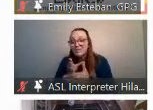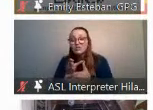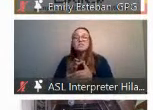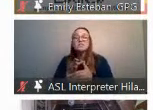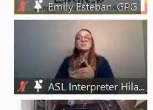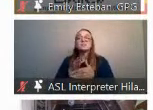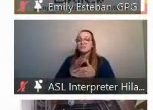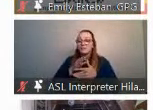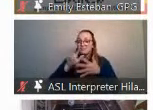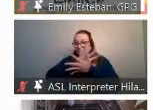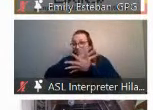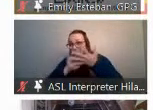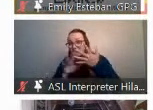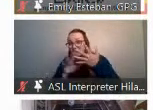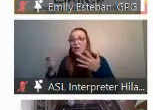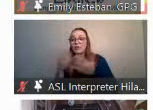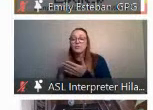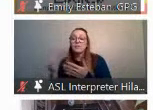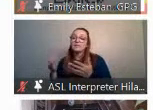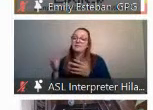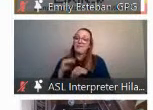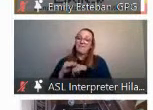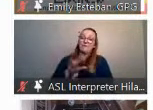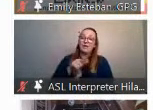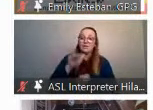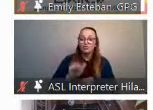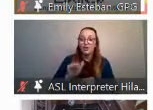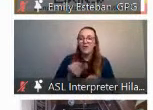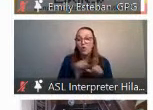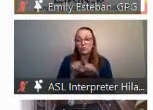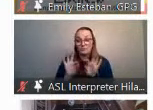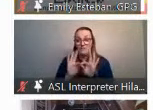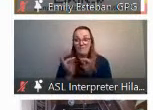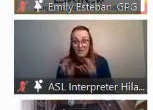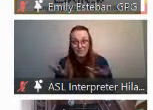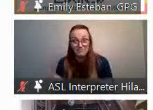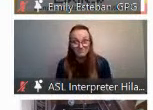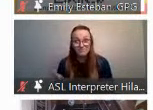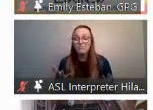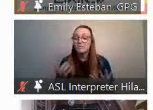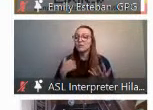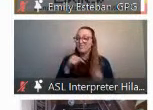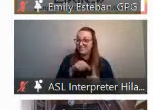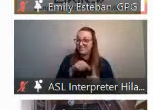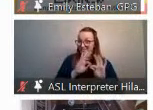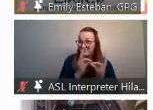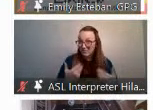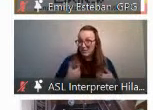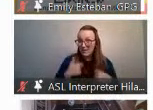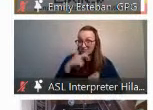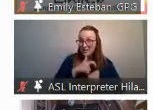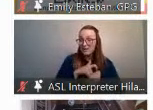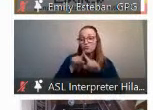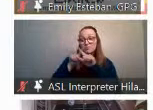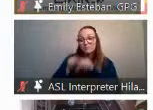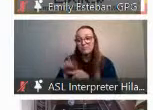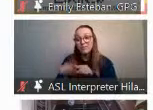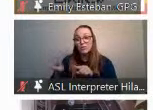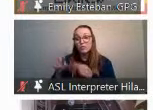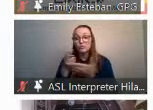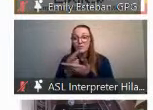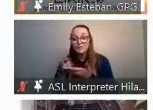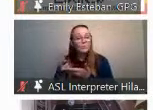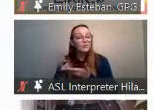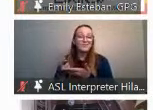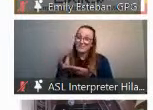the child, but the family as a whole? Does the family have time to, rely on these resources, or does the family